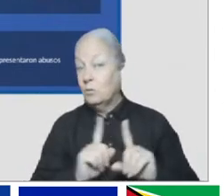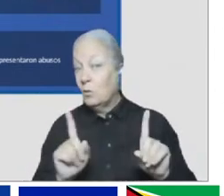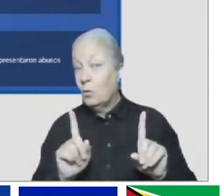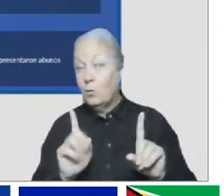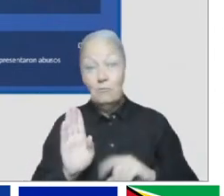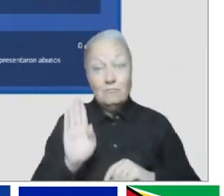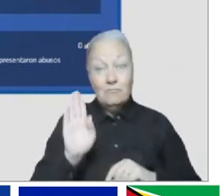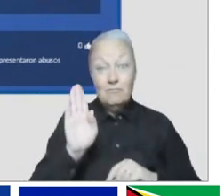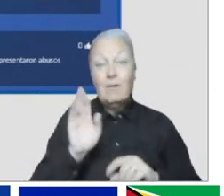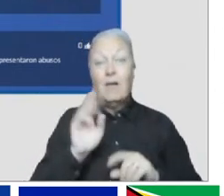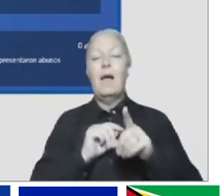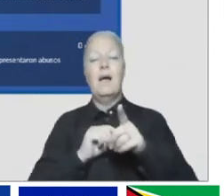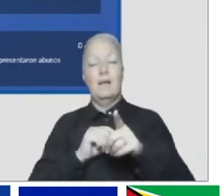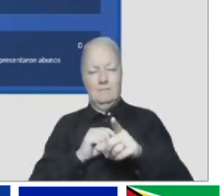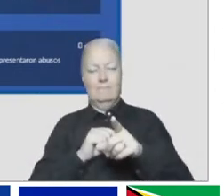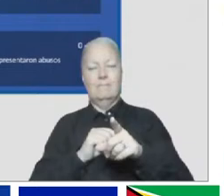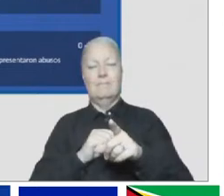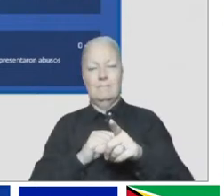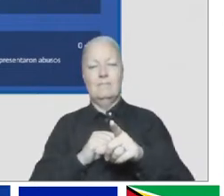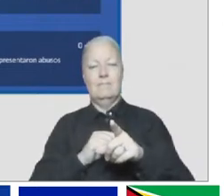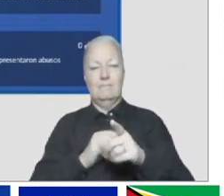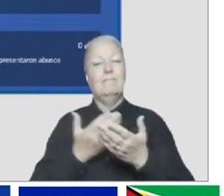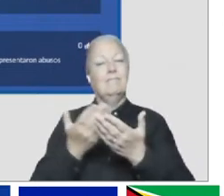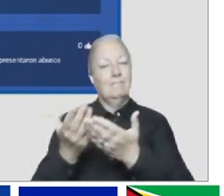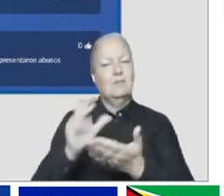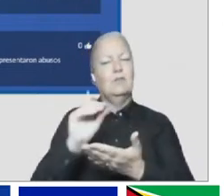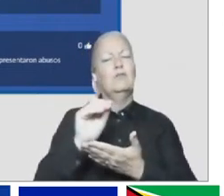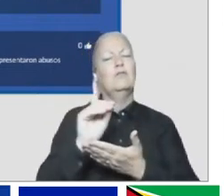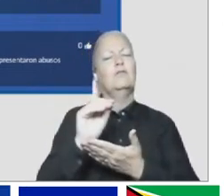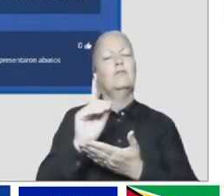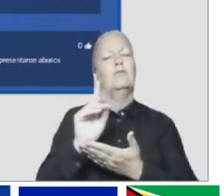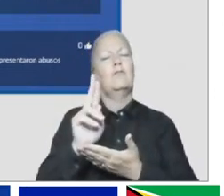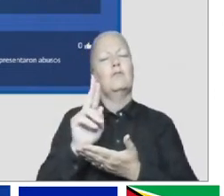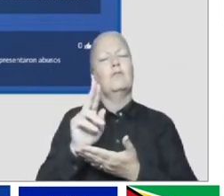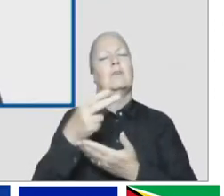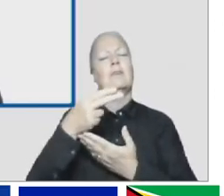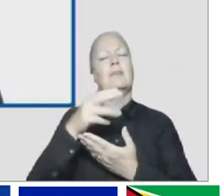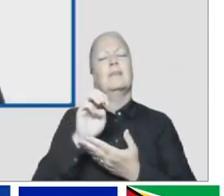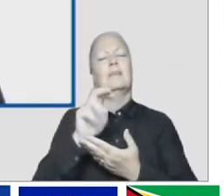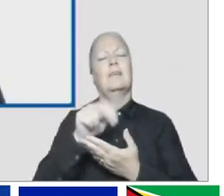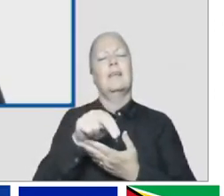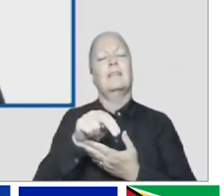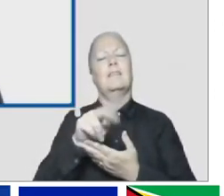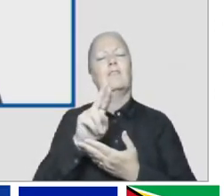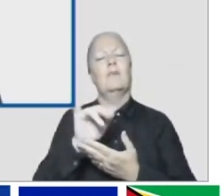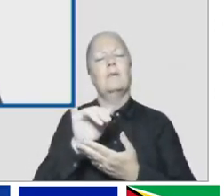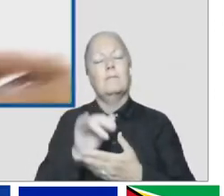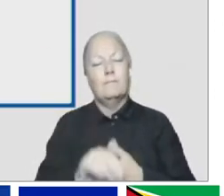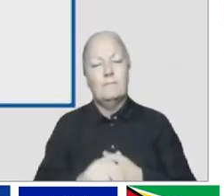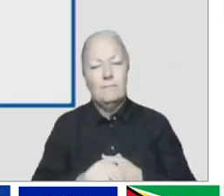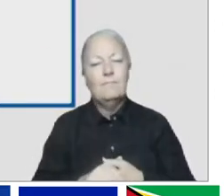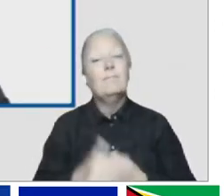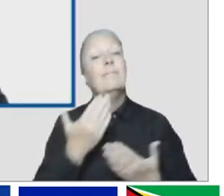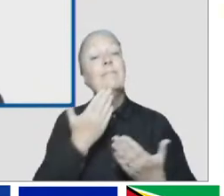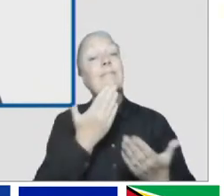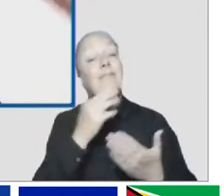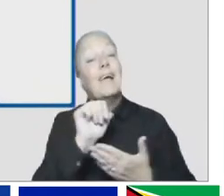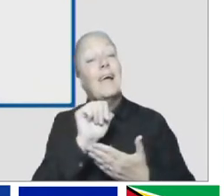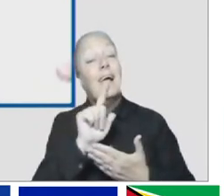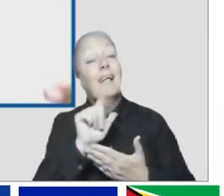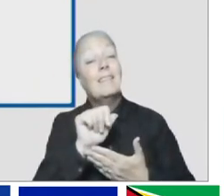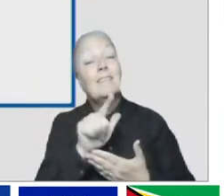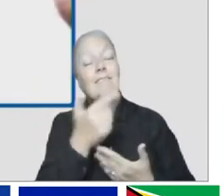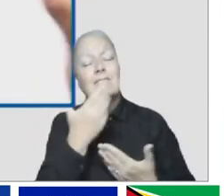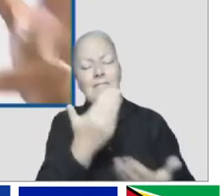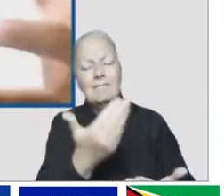Dr. Henry, thank you very much. So thank you very much, Alan. Thank you for that question. And I don't want to take all the time, so if